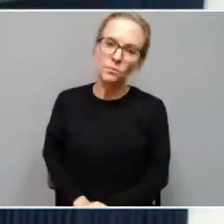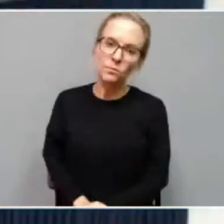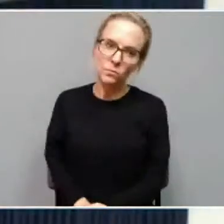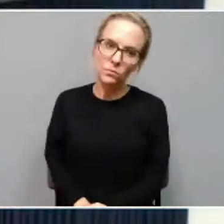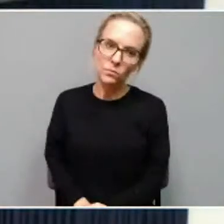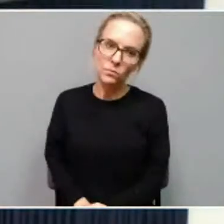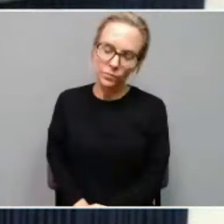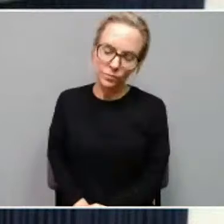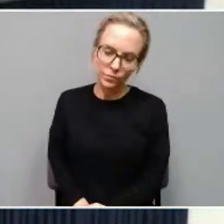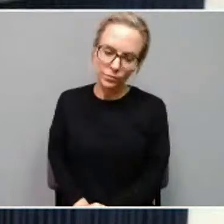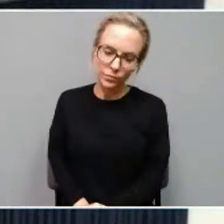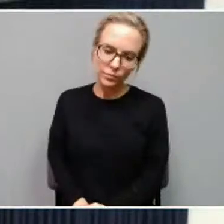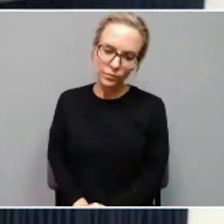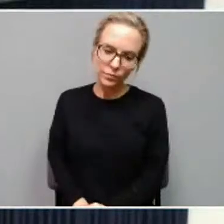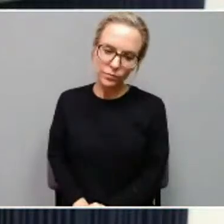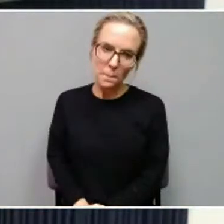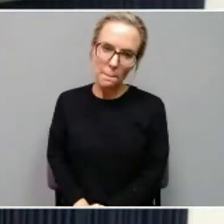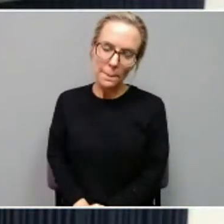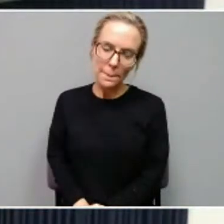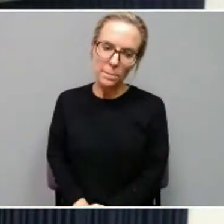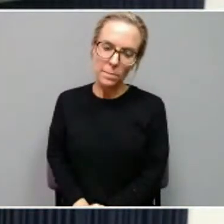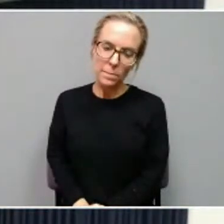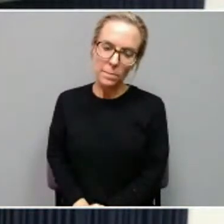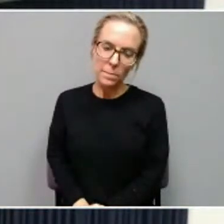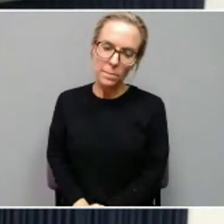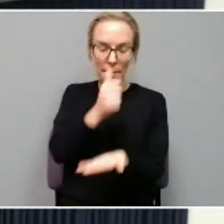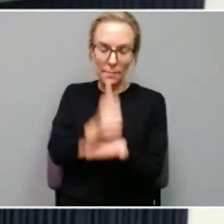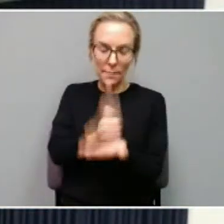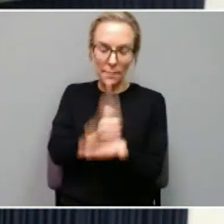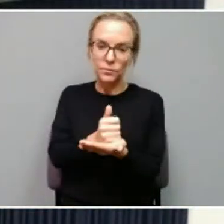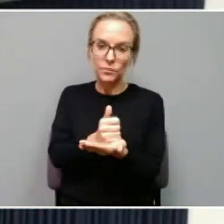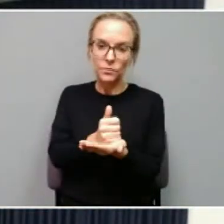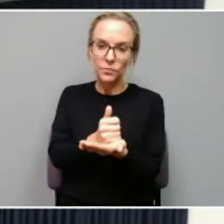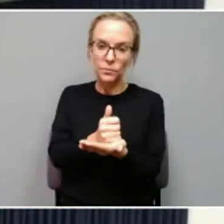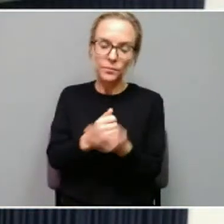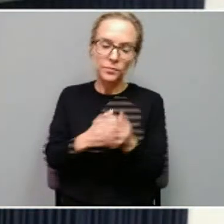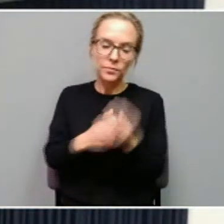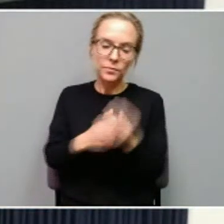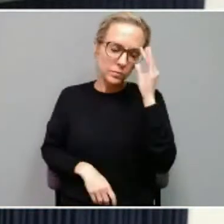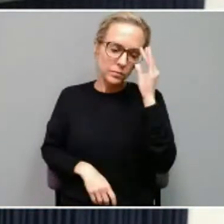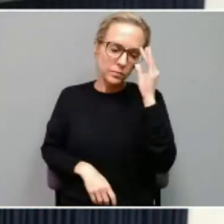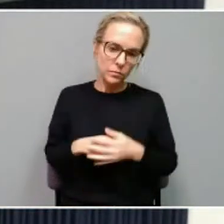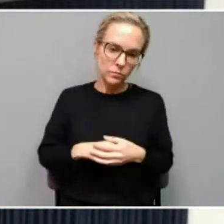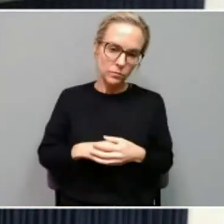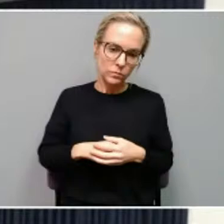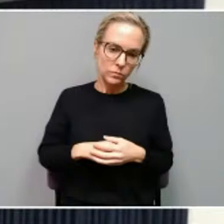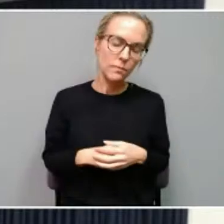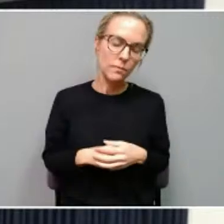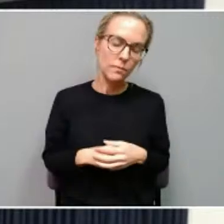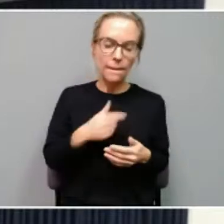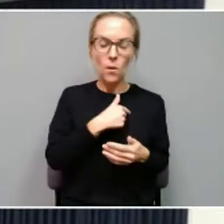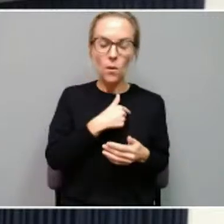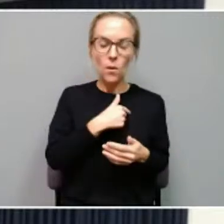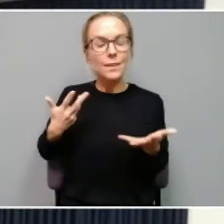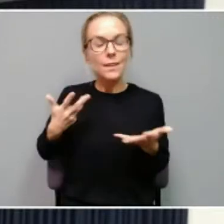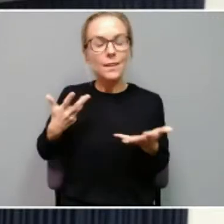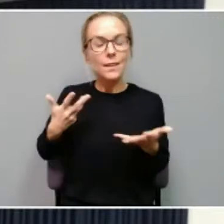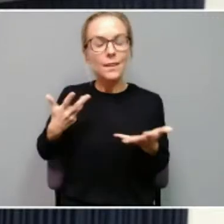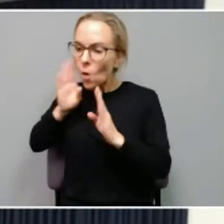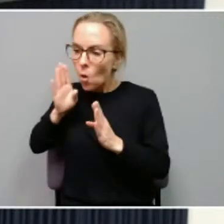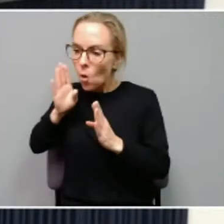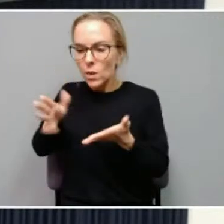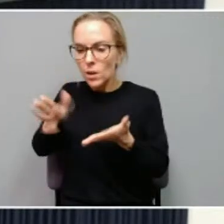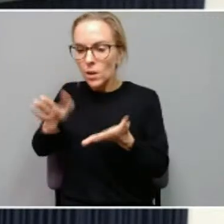Amen. We focus a lot on the deaths caused